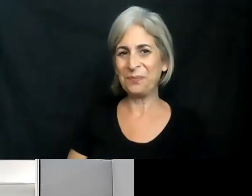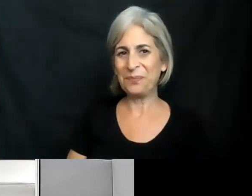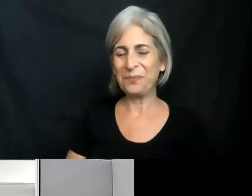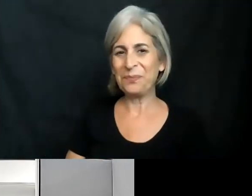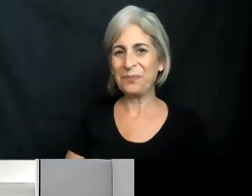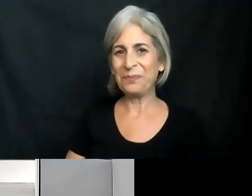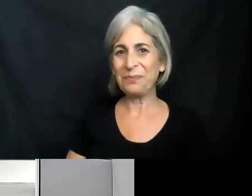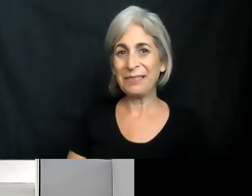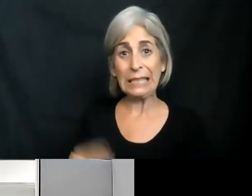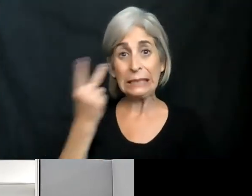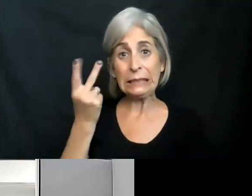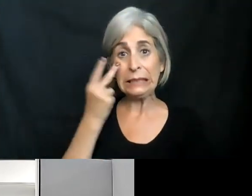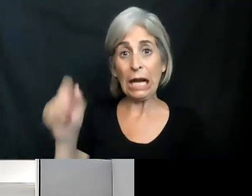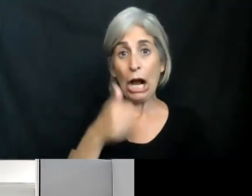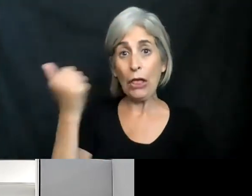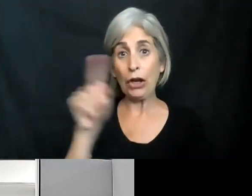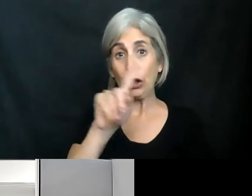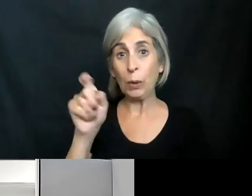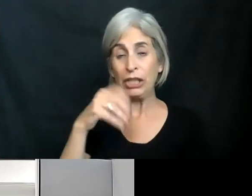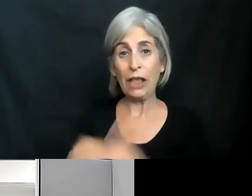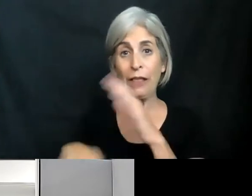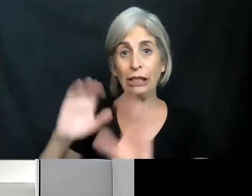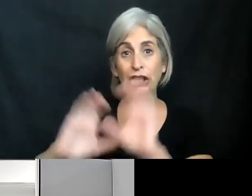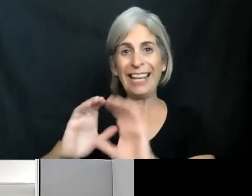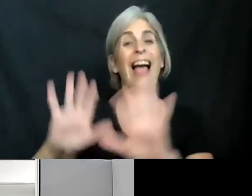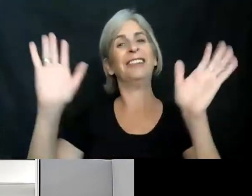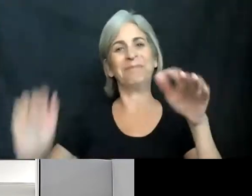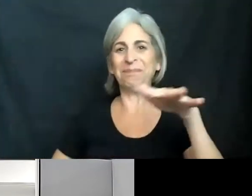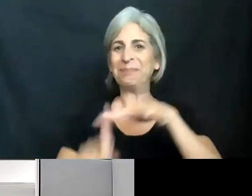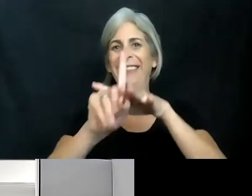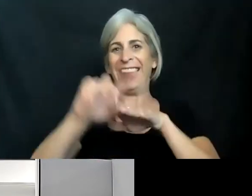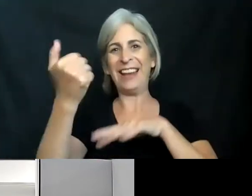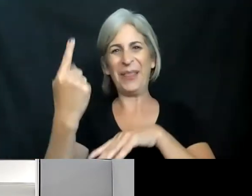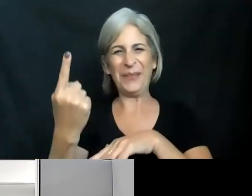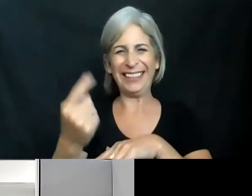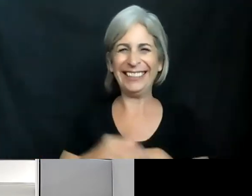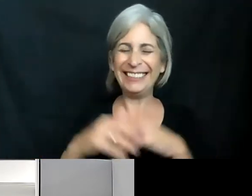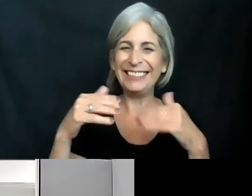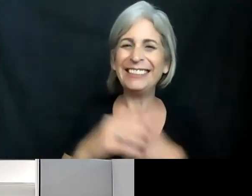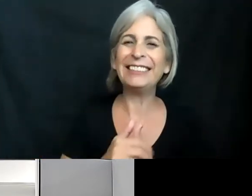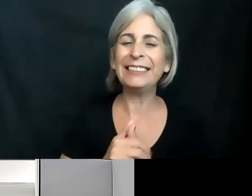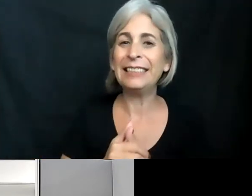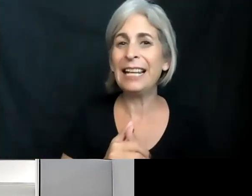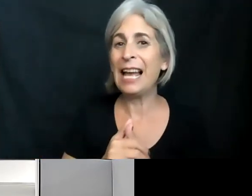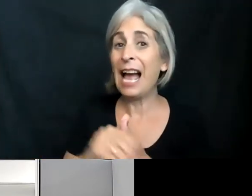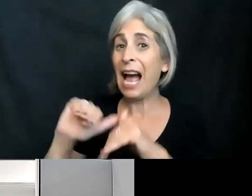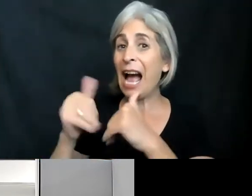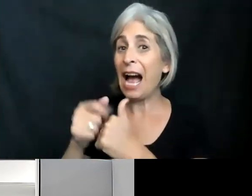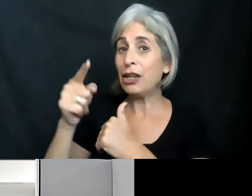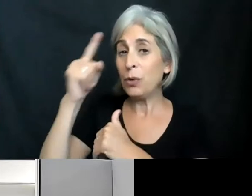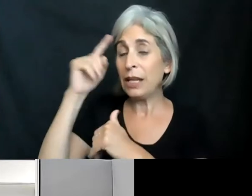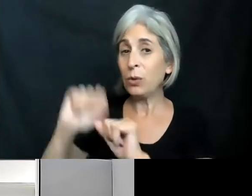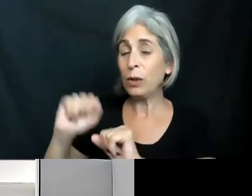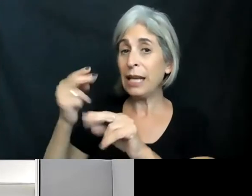Don't see any other questions in the chat. We'll give it a little bit. Oh, here we go. Right as I say that more pop in. How do you think we can increase